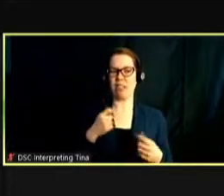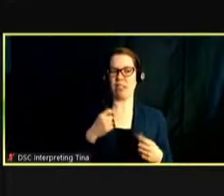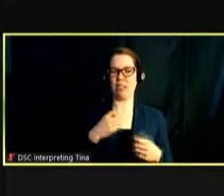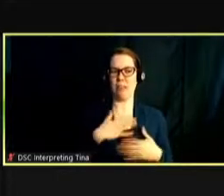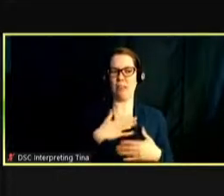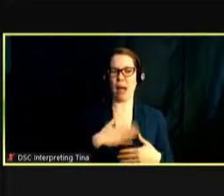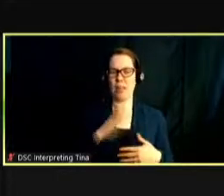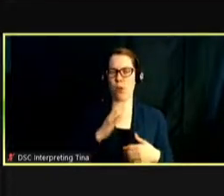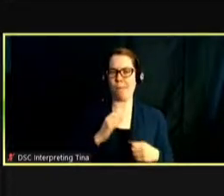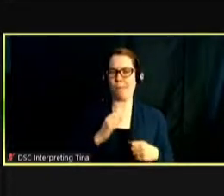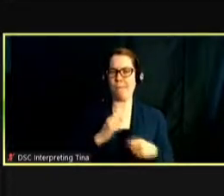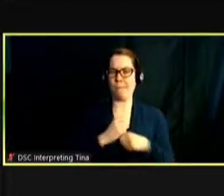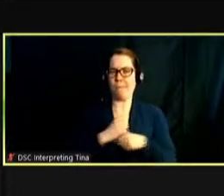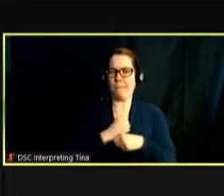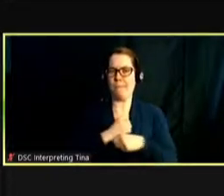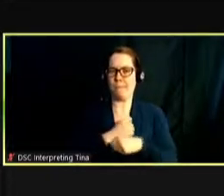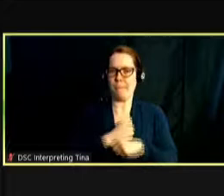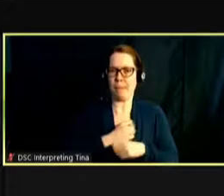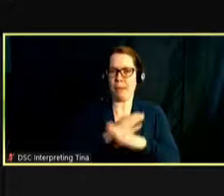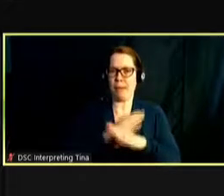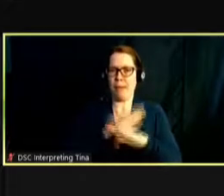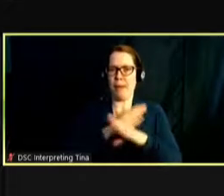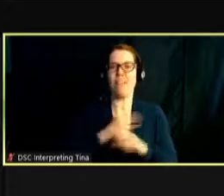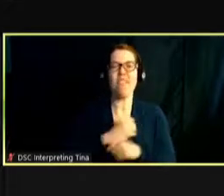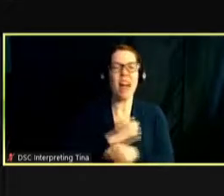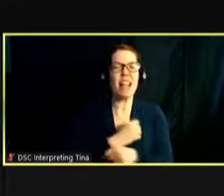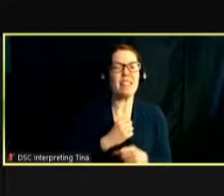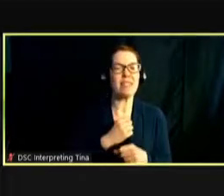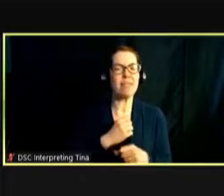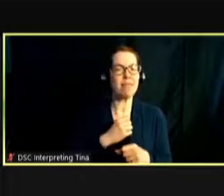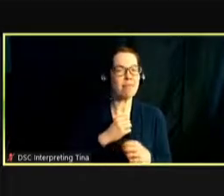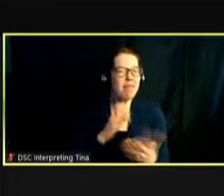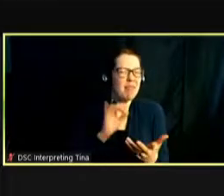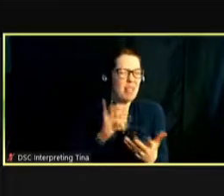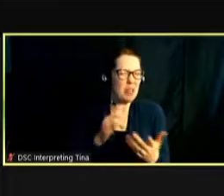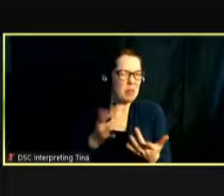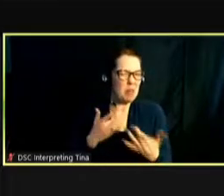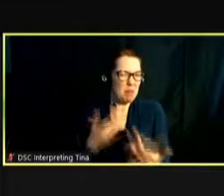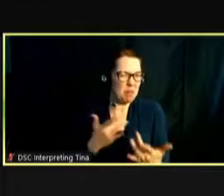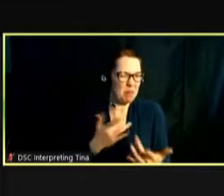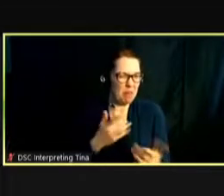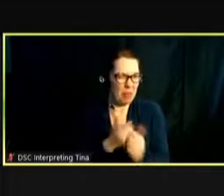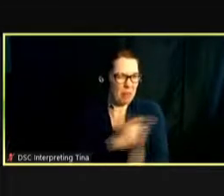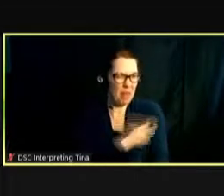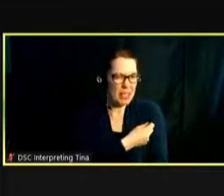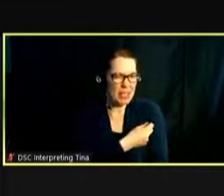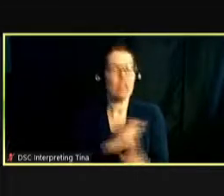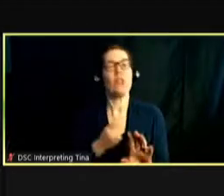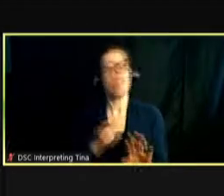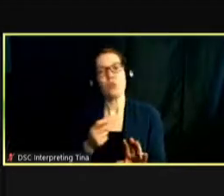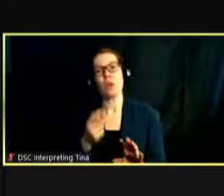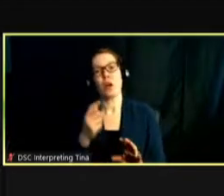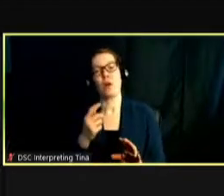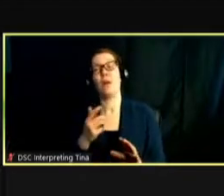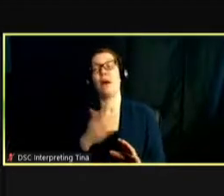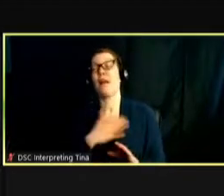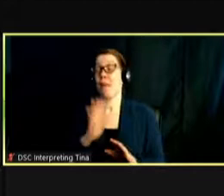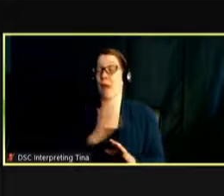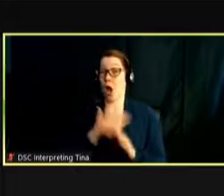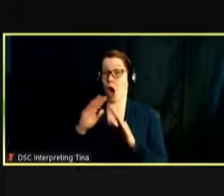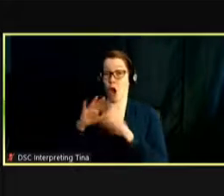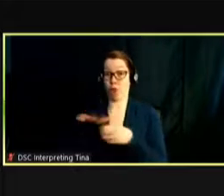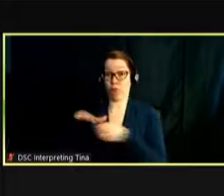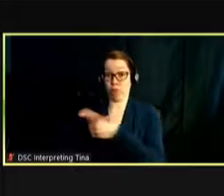We need to begin to build that immunity to it. And that's what your body's doing. So, but more to come on that. But again, I'm really happy to say in our community, we're not